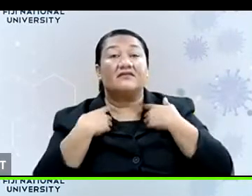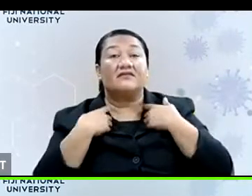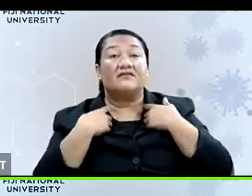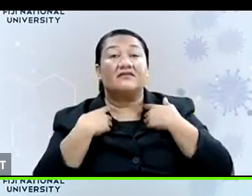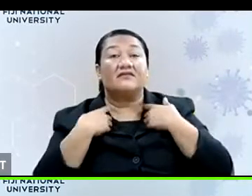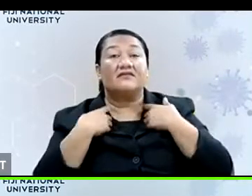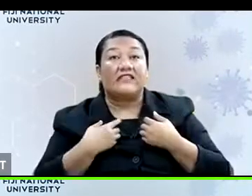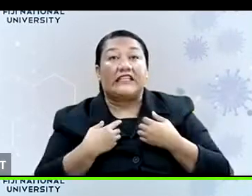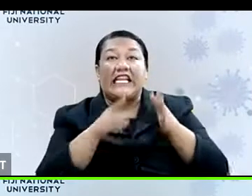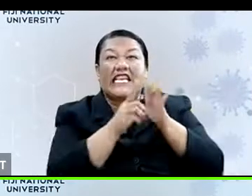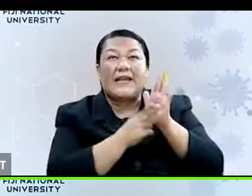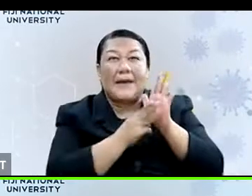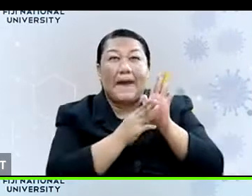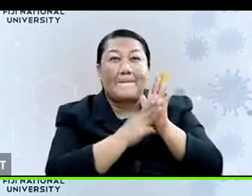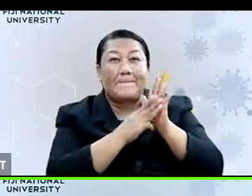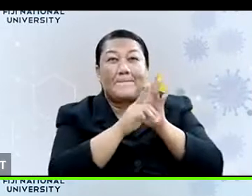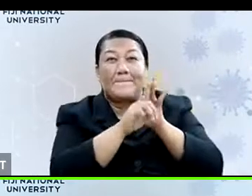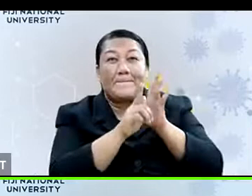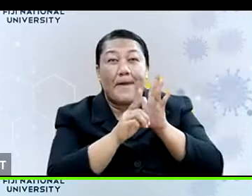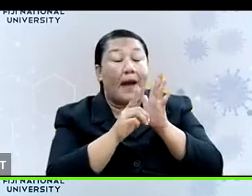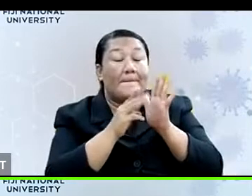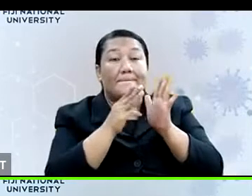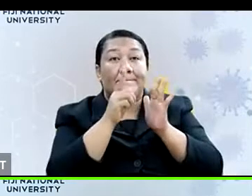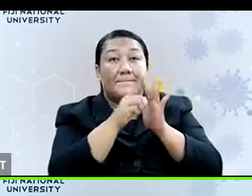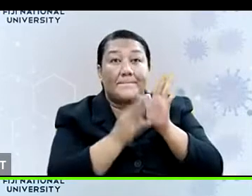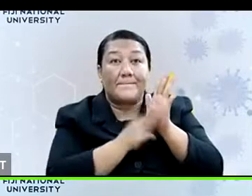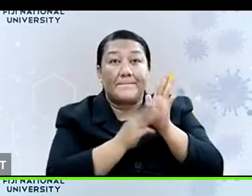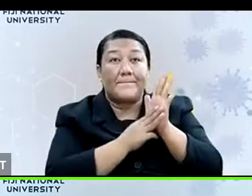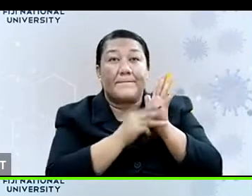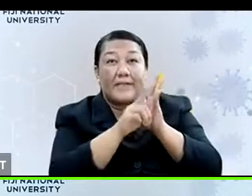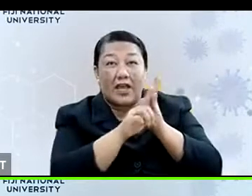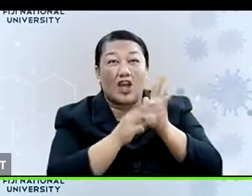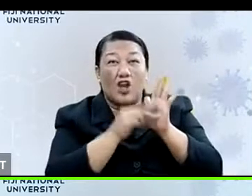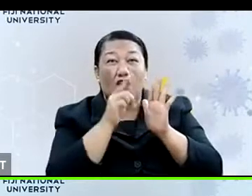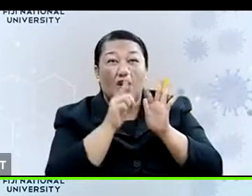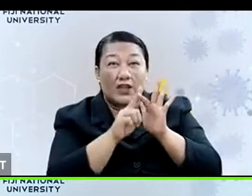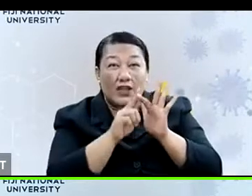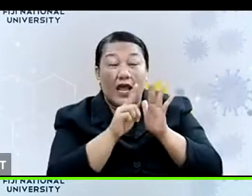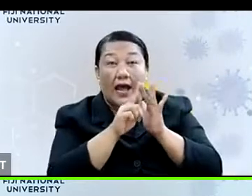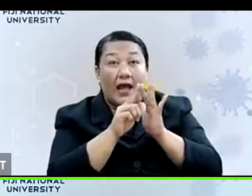particularly the early innate immune response is able to